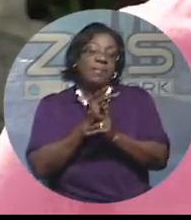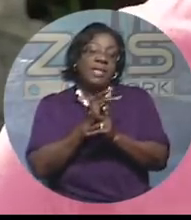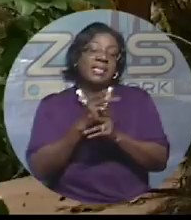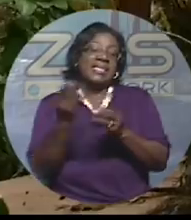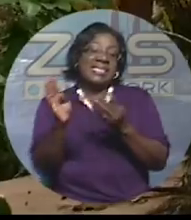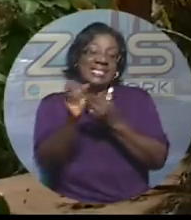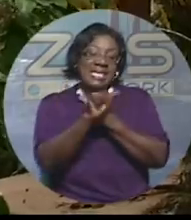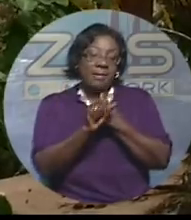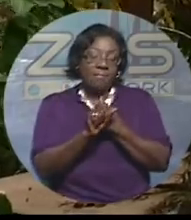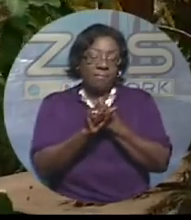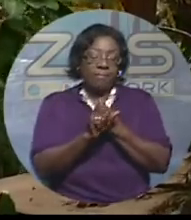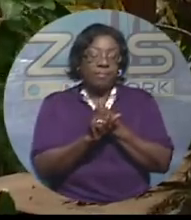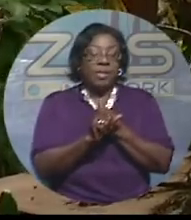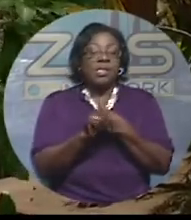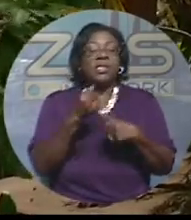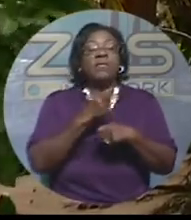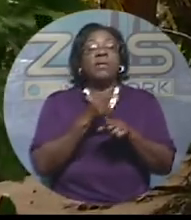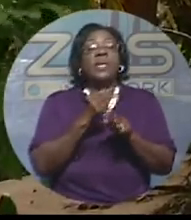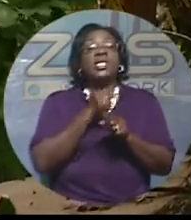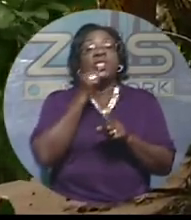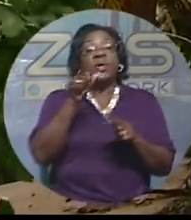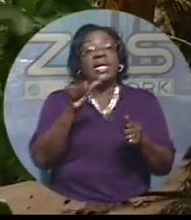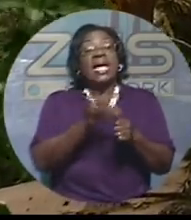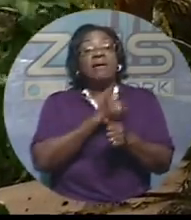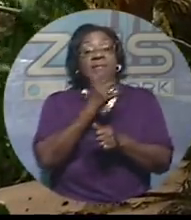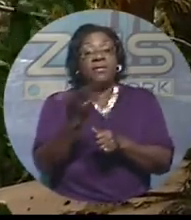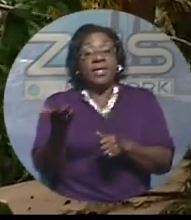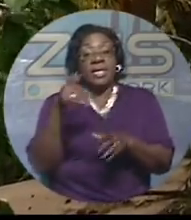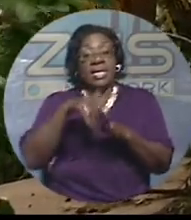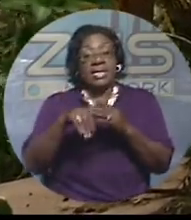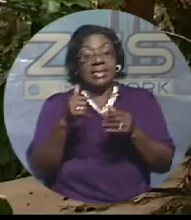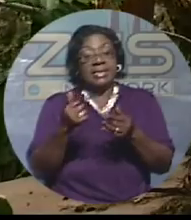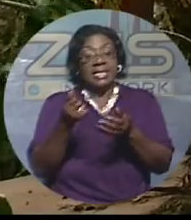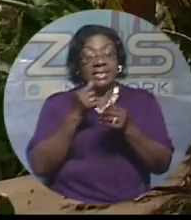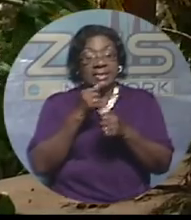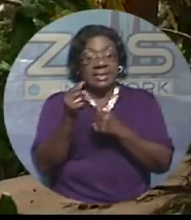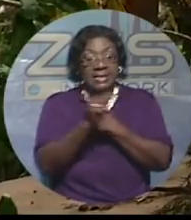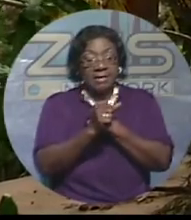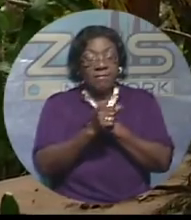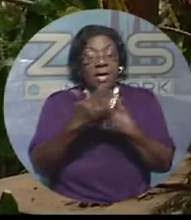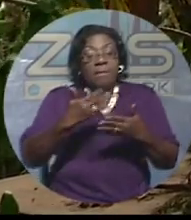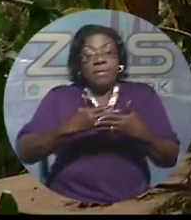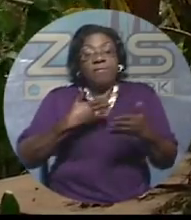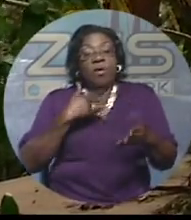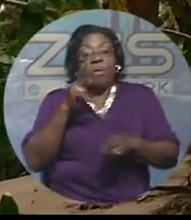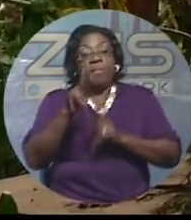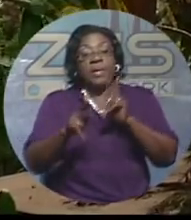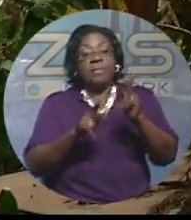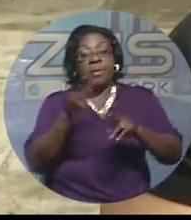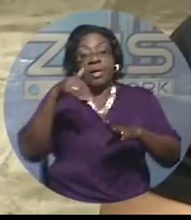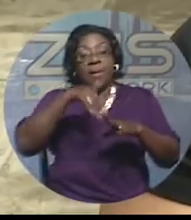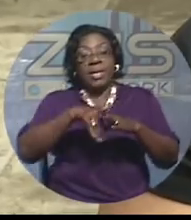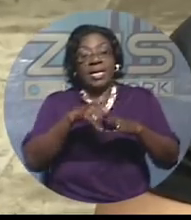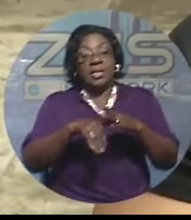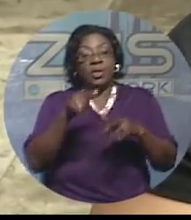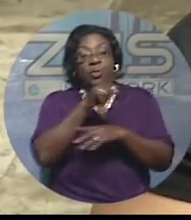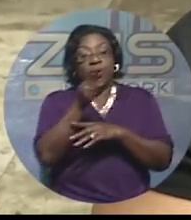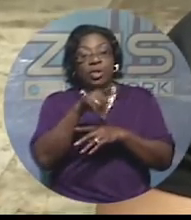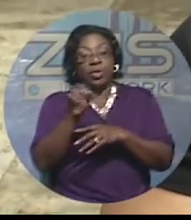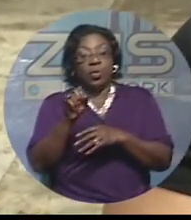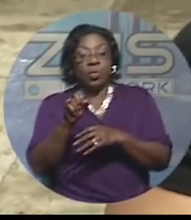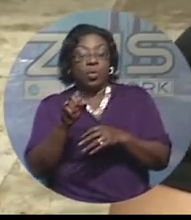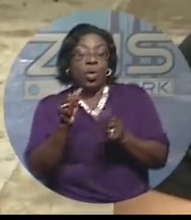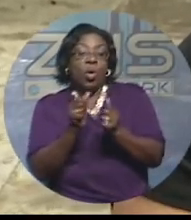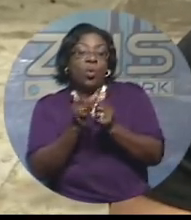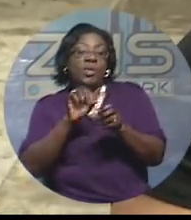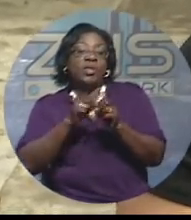main thing. So we need to make sure that everything is intact before persons can actually enter the zoo. With so much work still left to be done